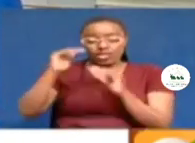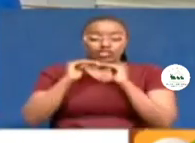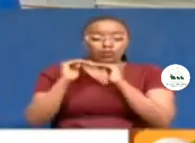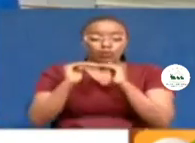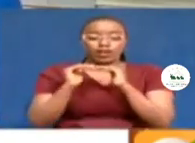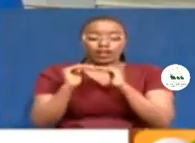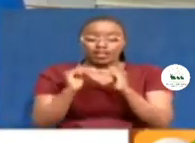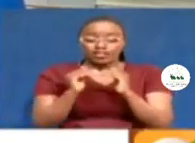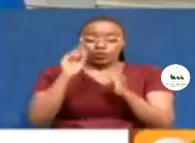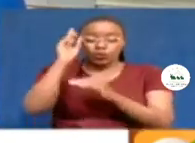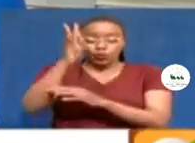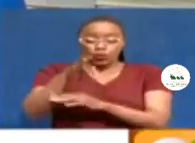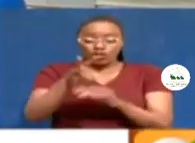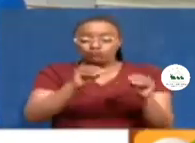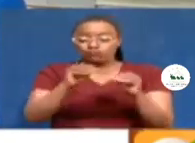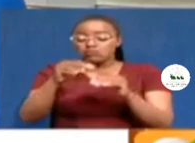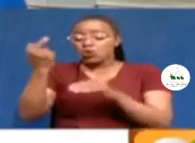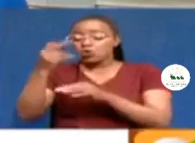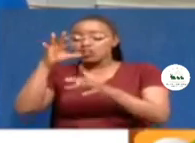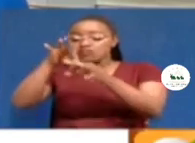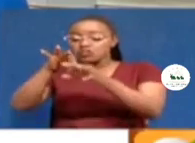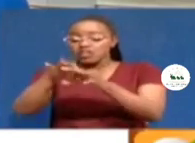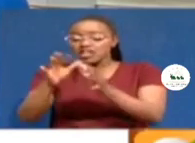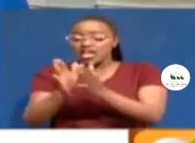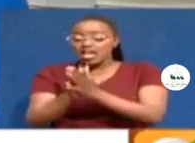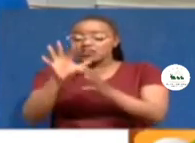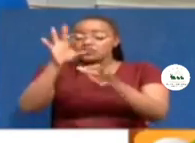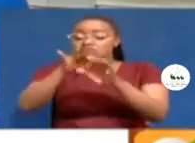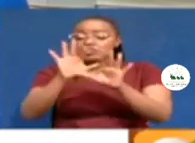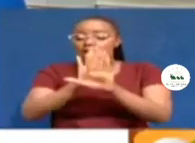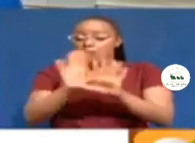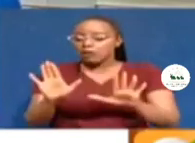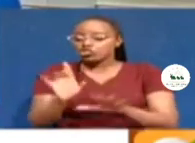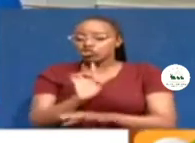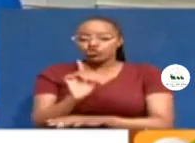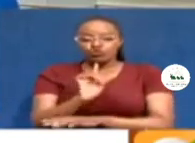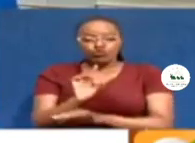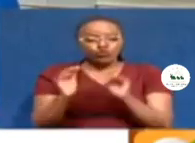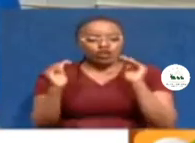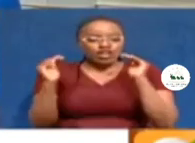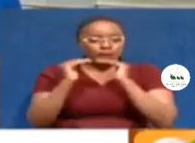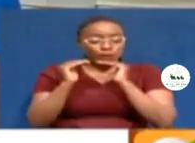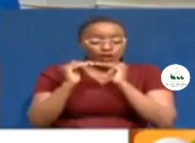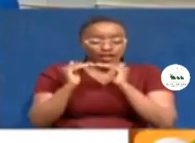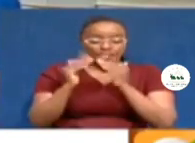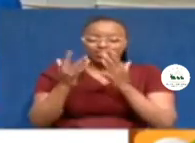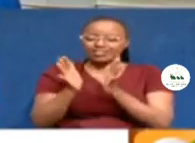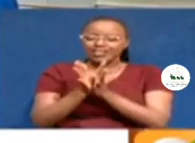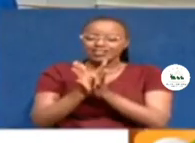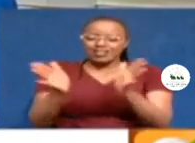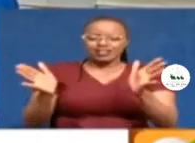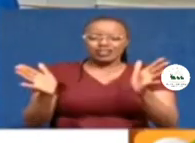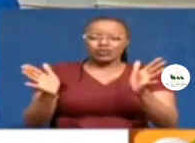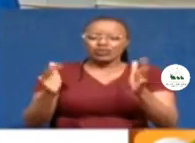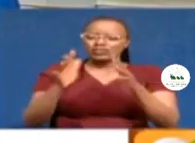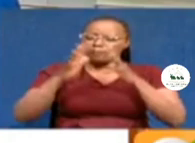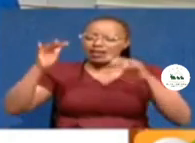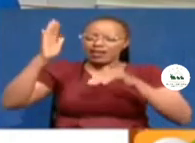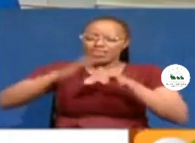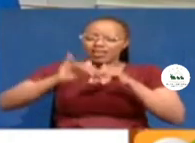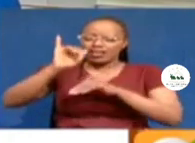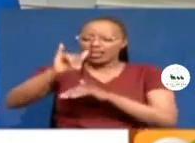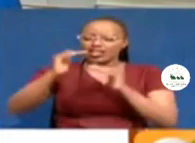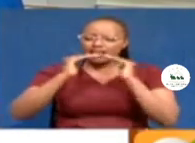democracy is going to the ballot box and casting the vote. Mm. Democracy is broader than that. Democracy is